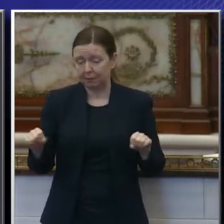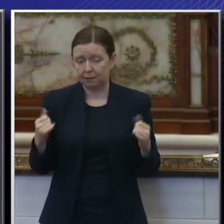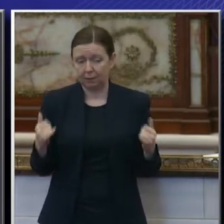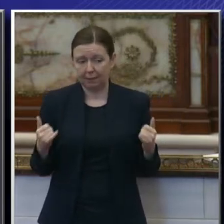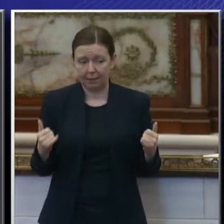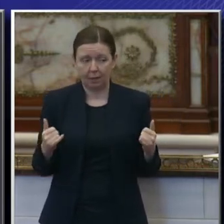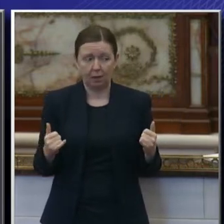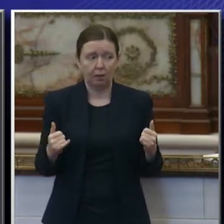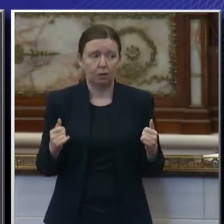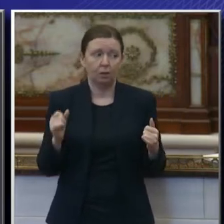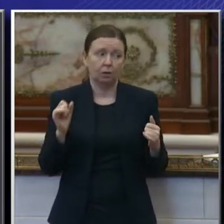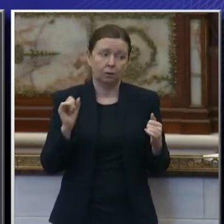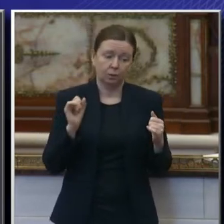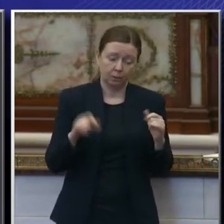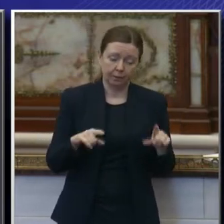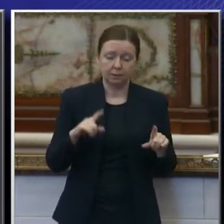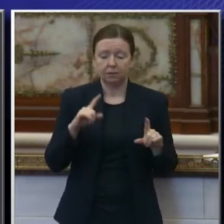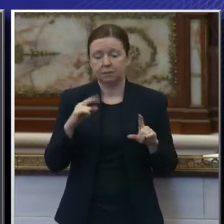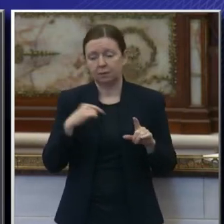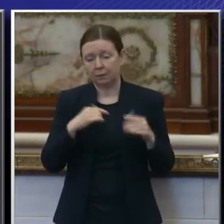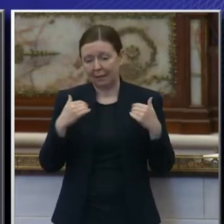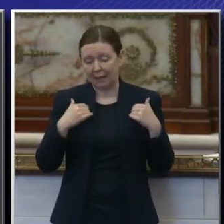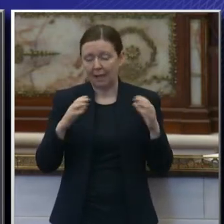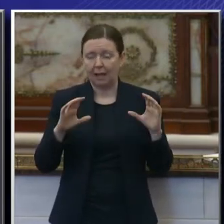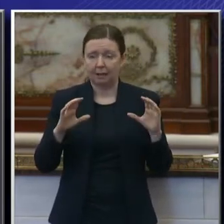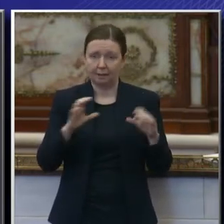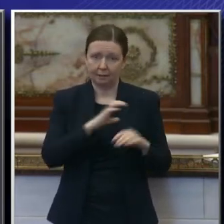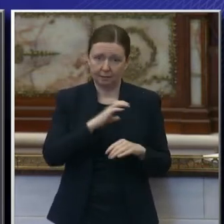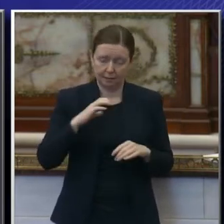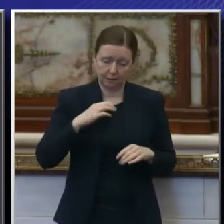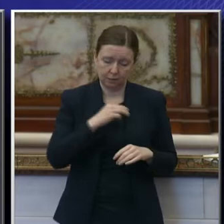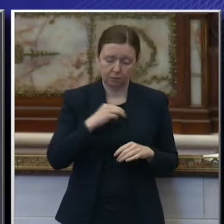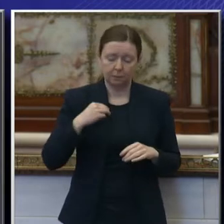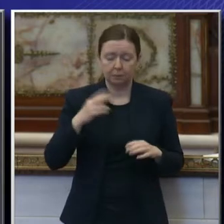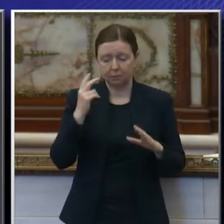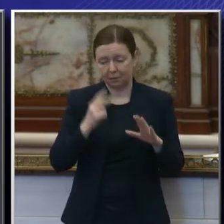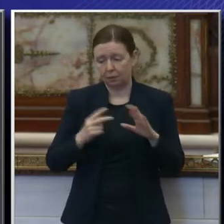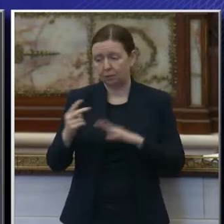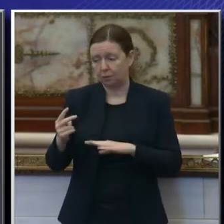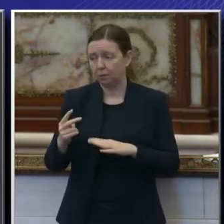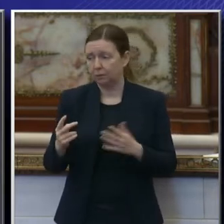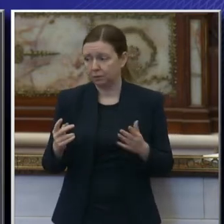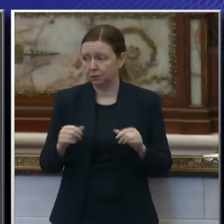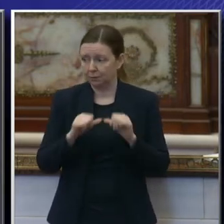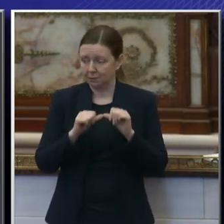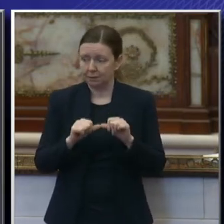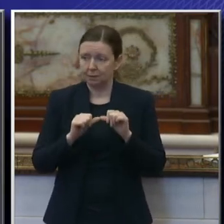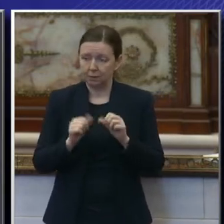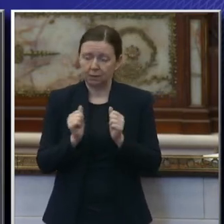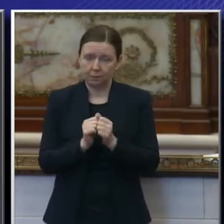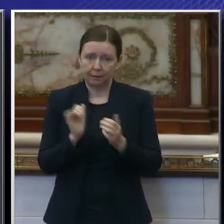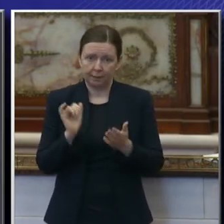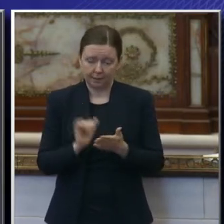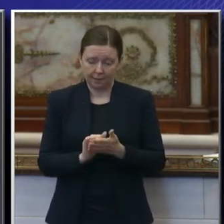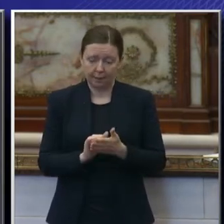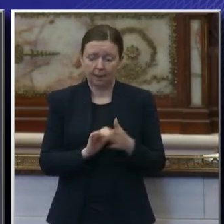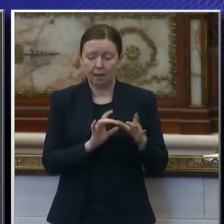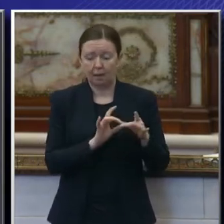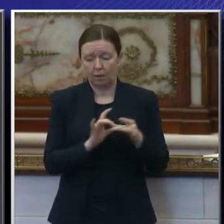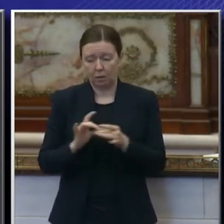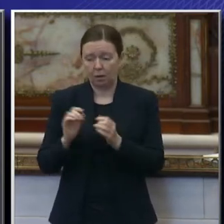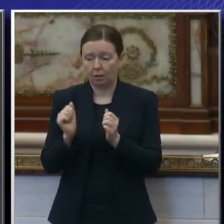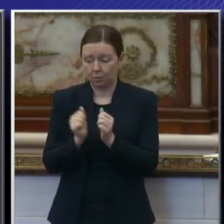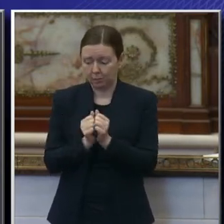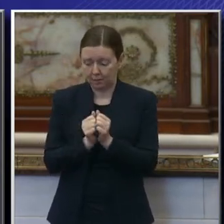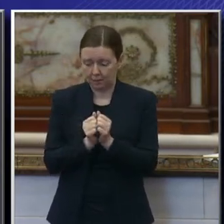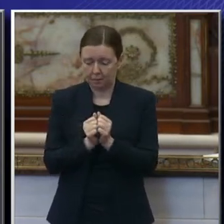time the questions that we have here at the body, and look forward to continuing with that along with,